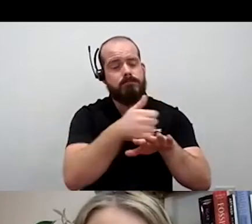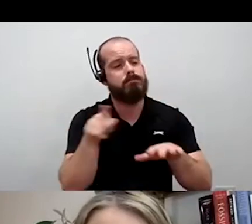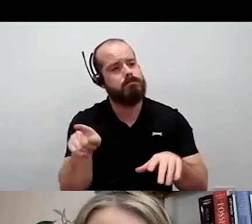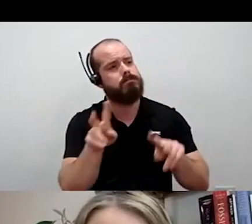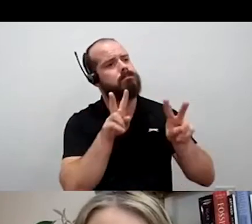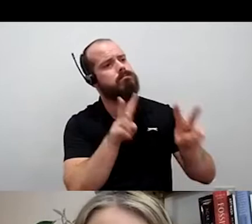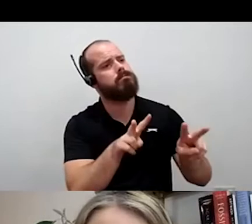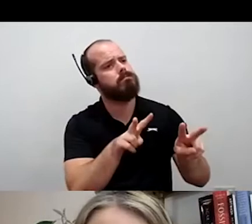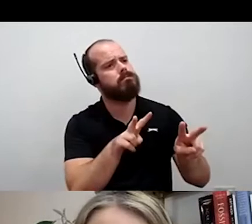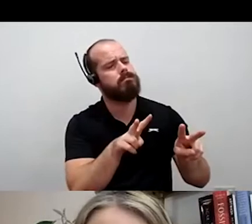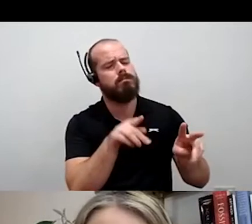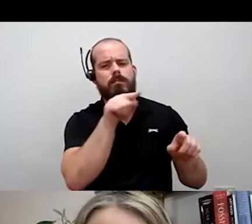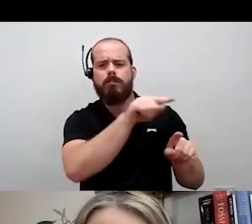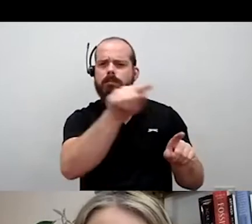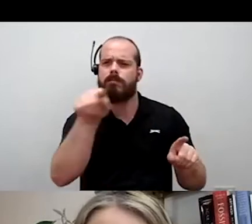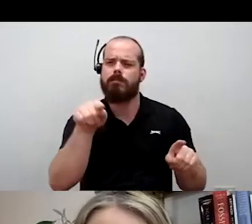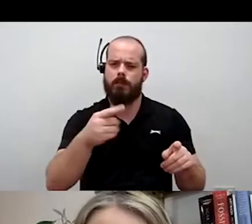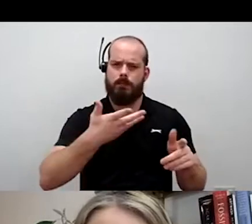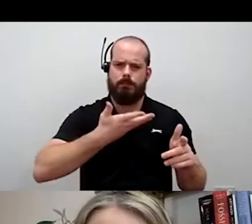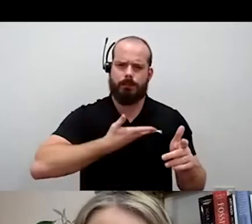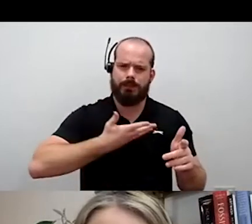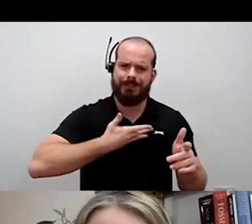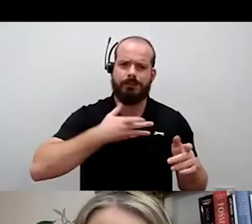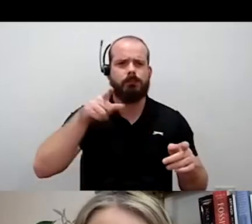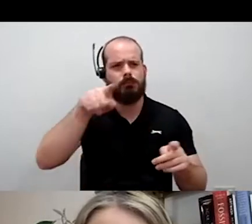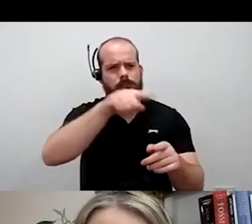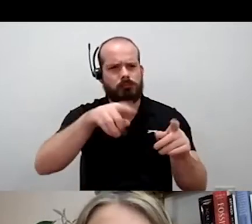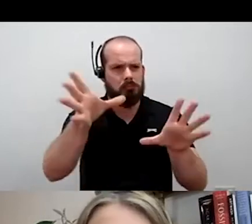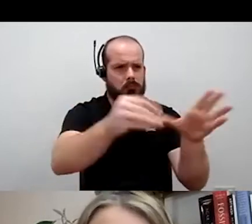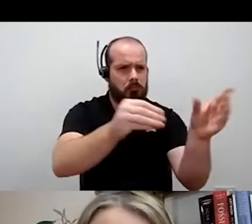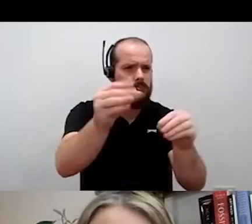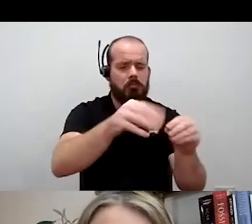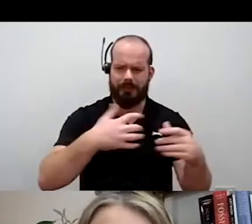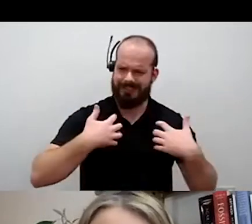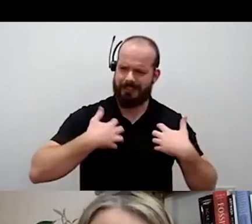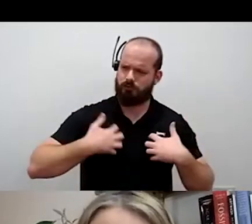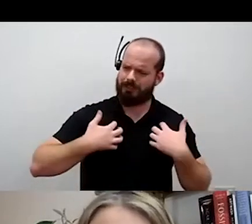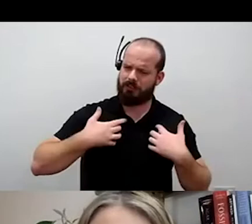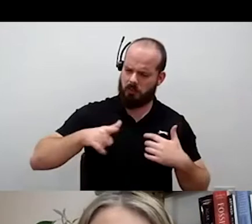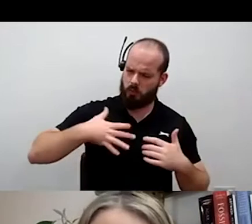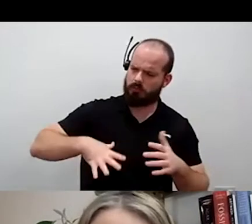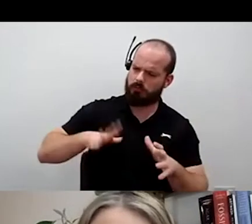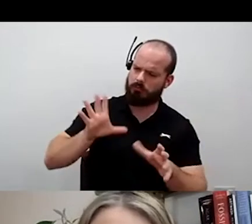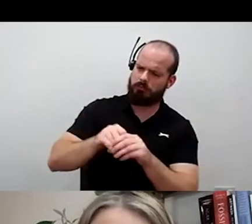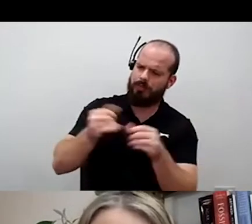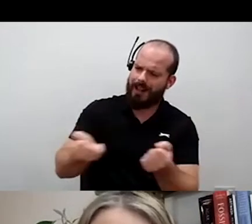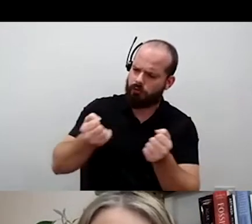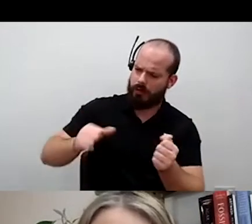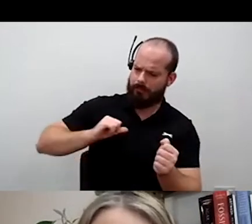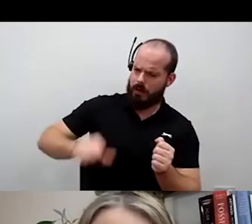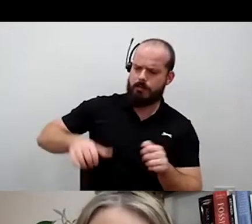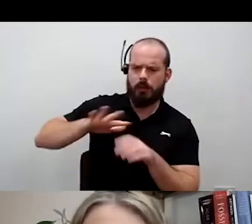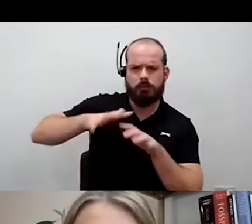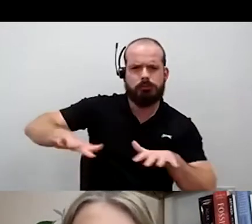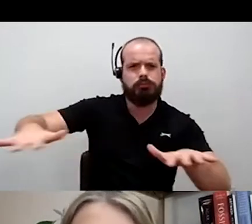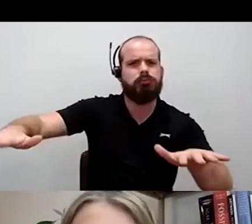the private investors were not interested in the rural areas where there were not enough people to connect and to